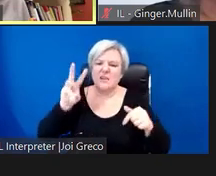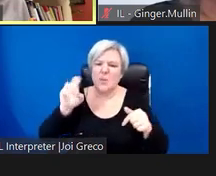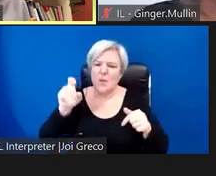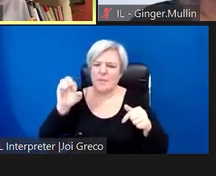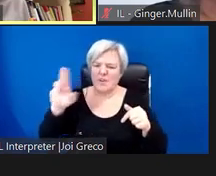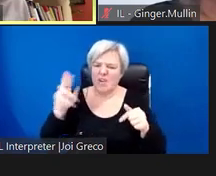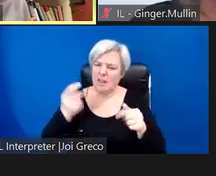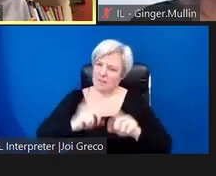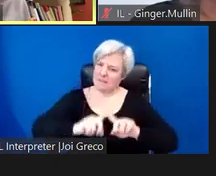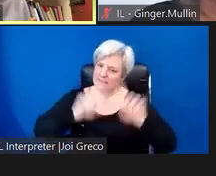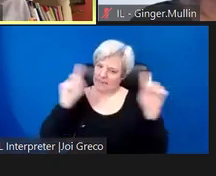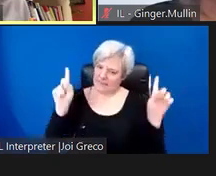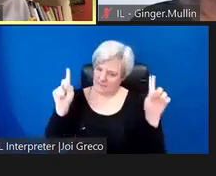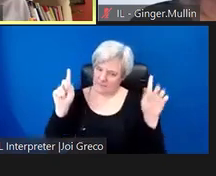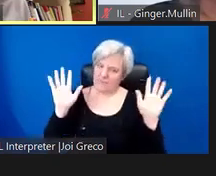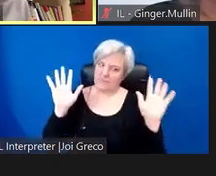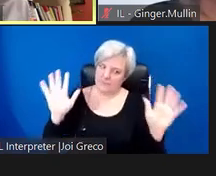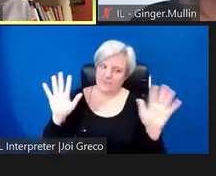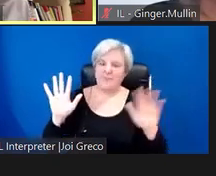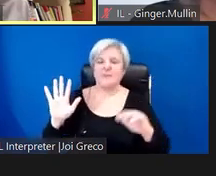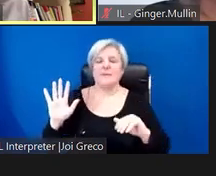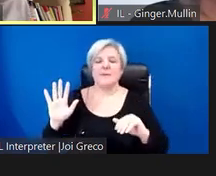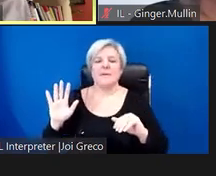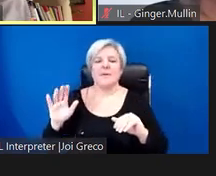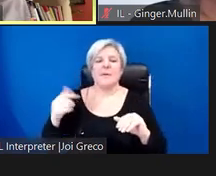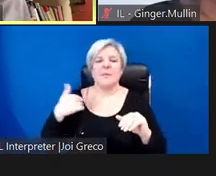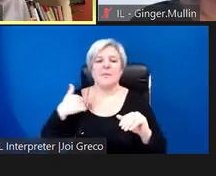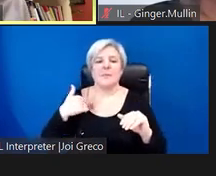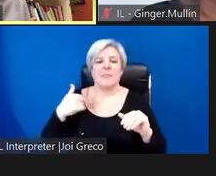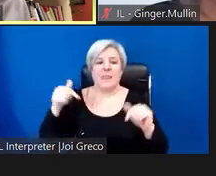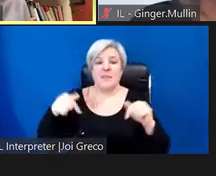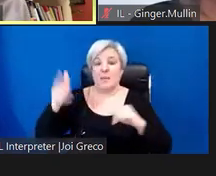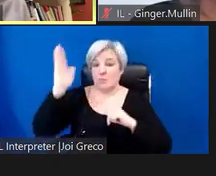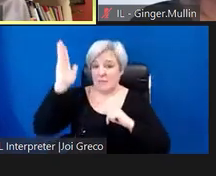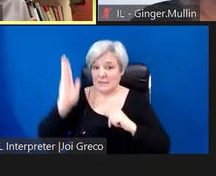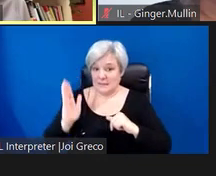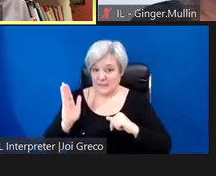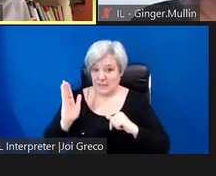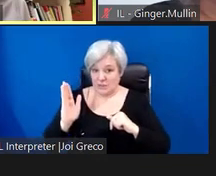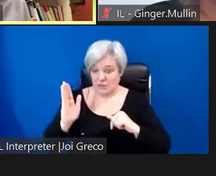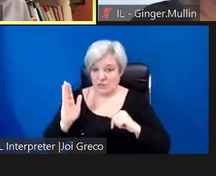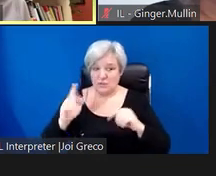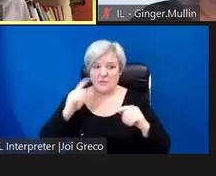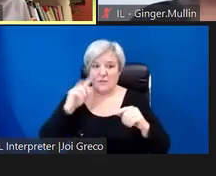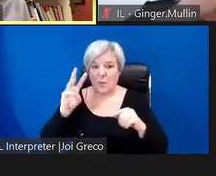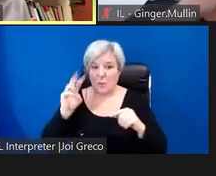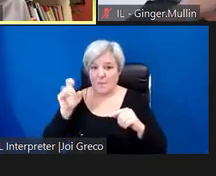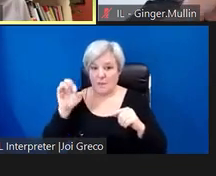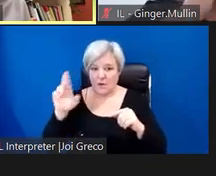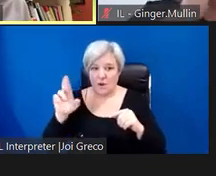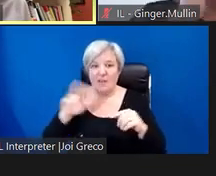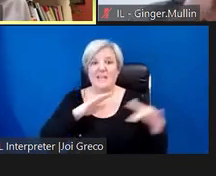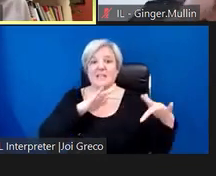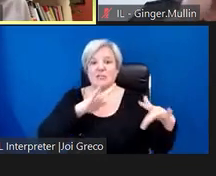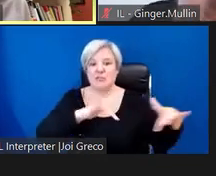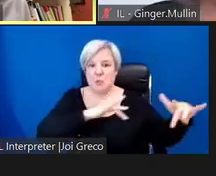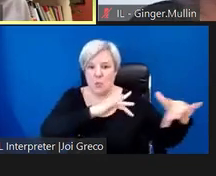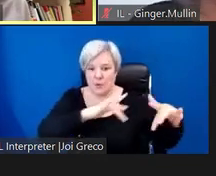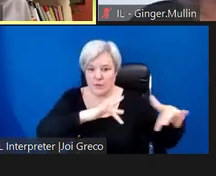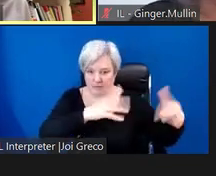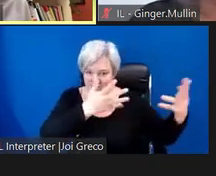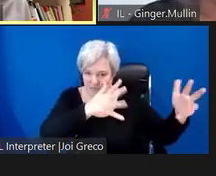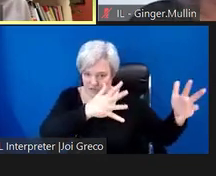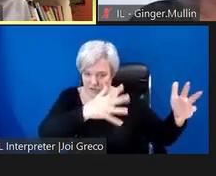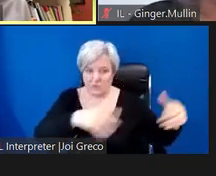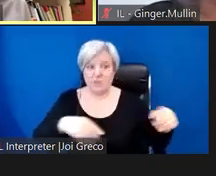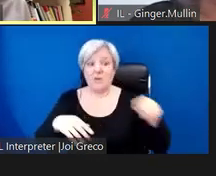we've done some of our webinars in the past, where the presentation portion of the webinar is actually recorded. And